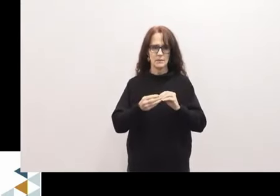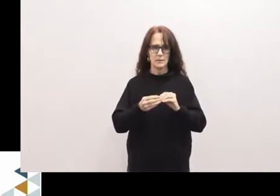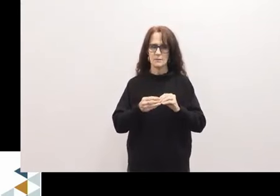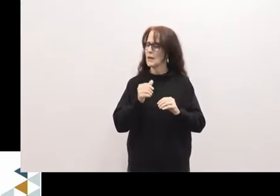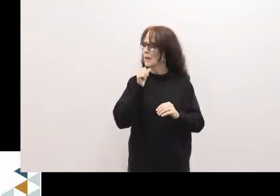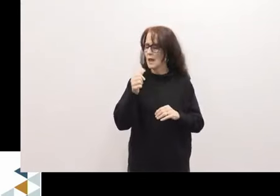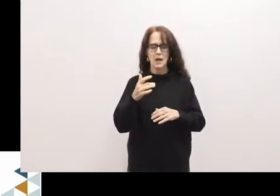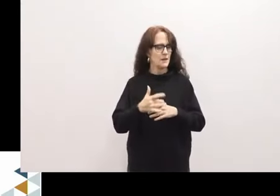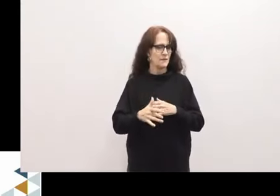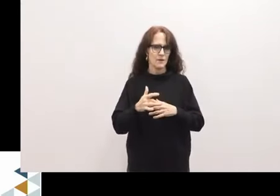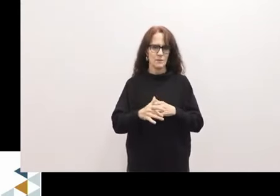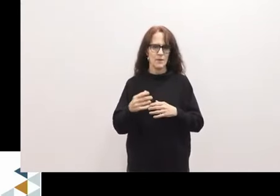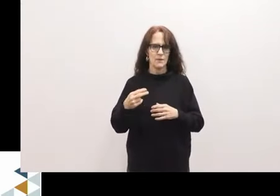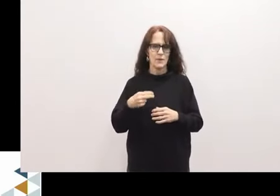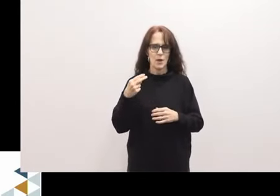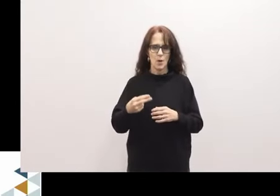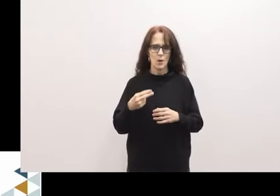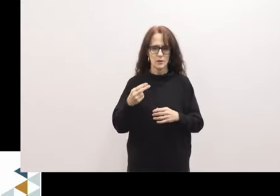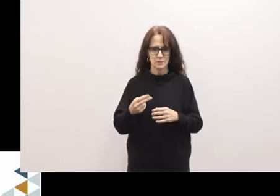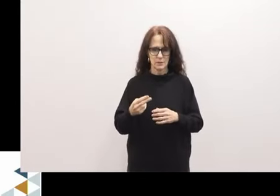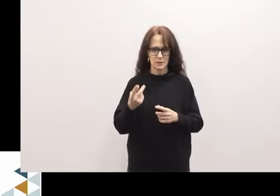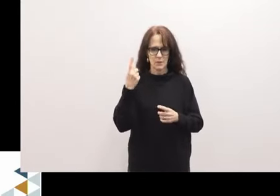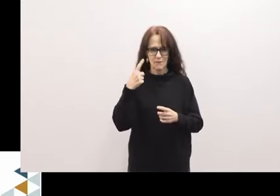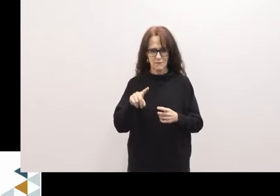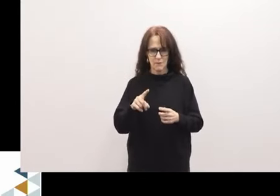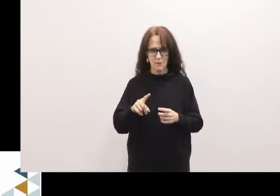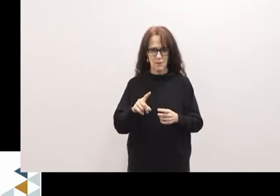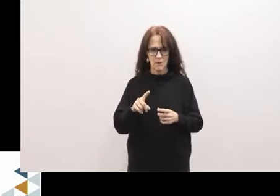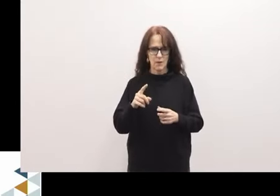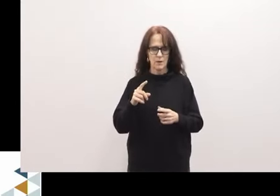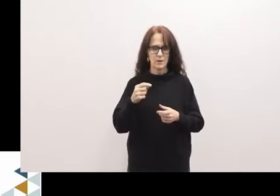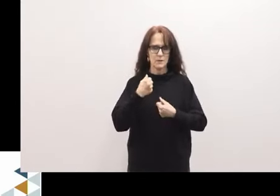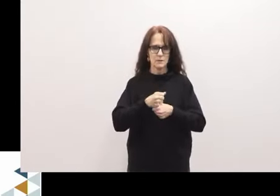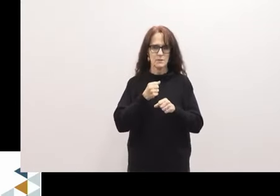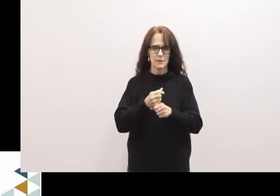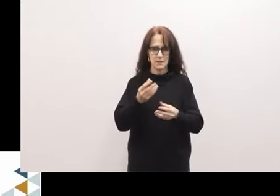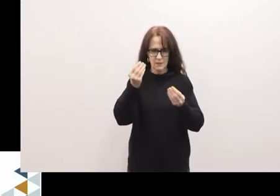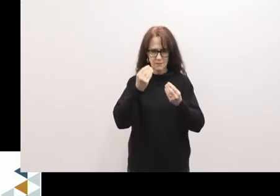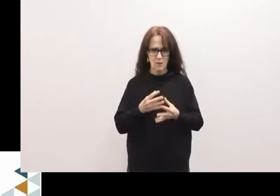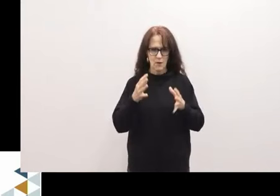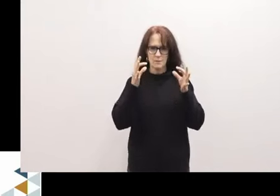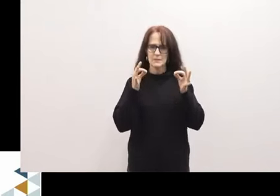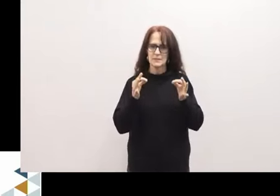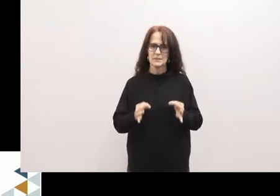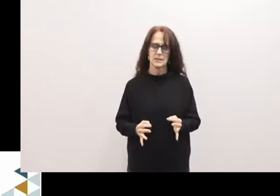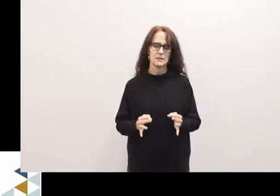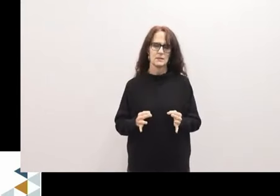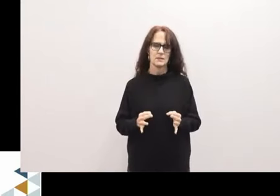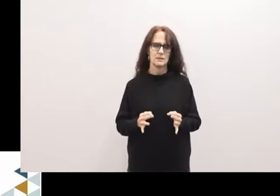wasn't available, that historically has been available for us to be able to make some informed decisions